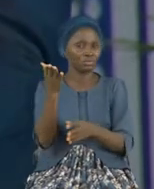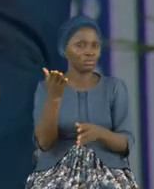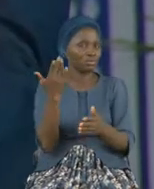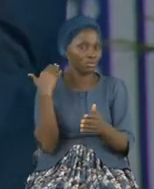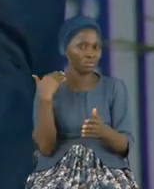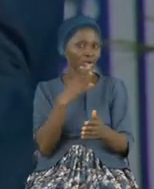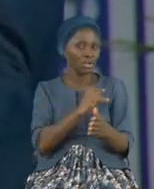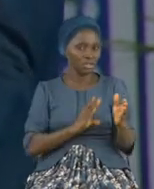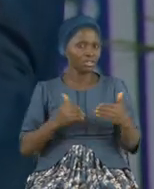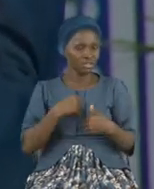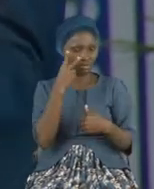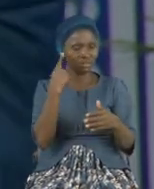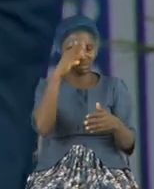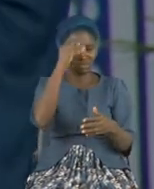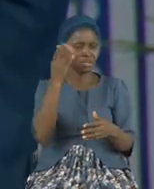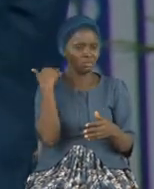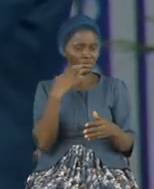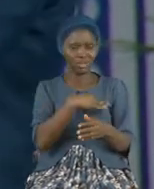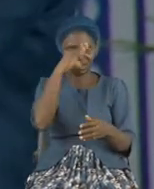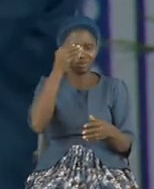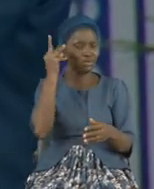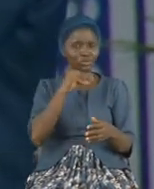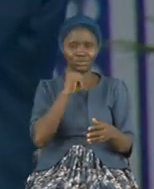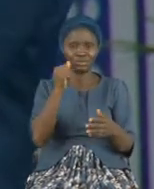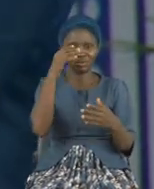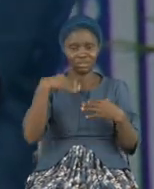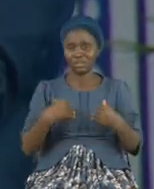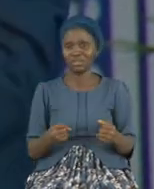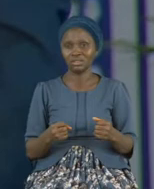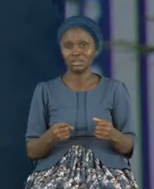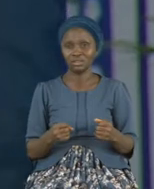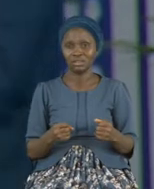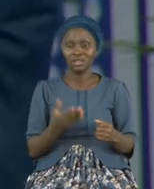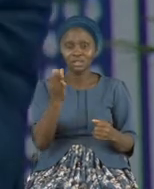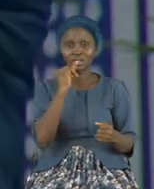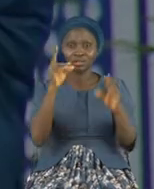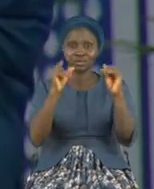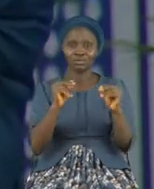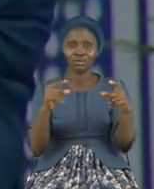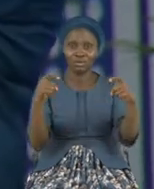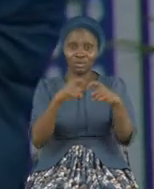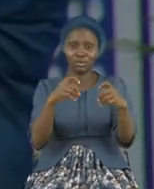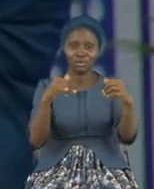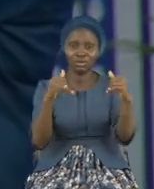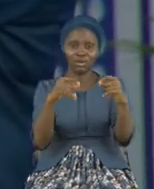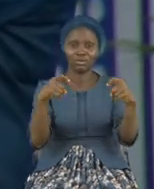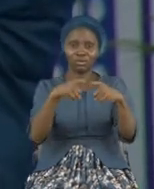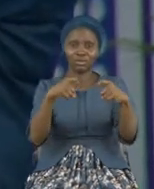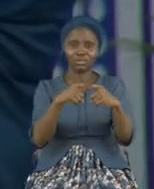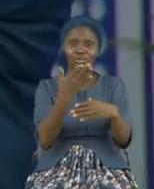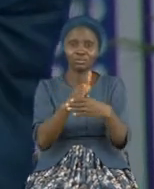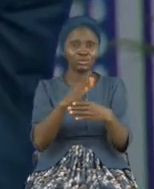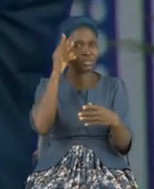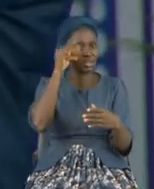was not healed, there's no connection between him and Christ. Maybe it's his destiny. Maybe it's